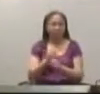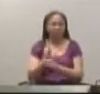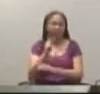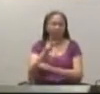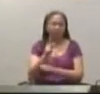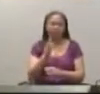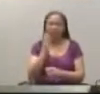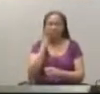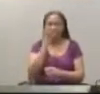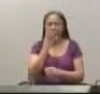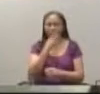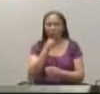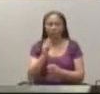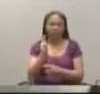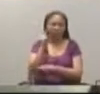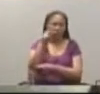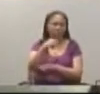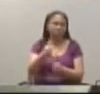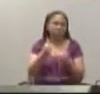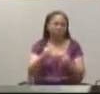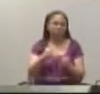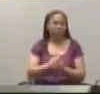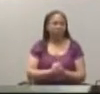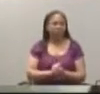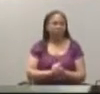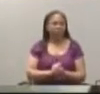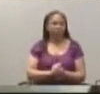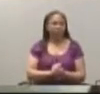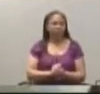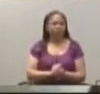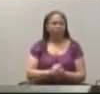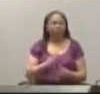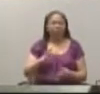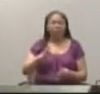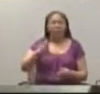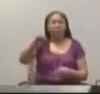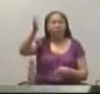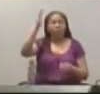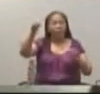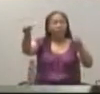himself onto us. He grafts himself onto us.